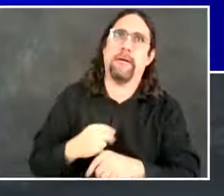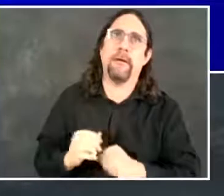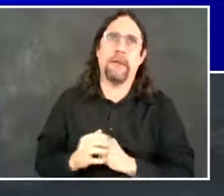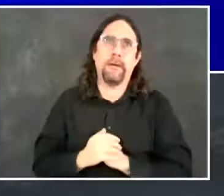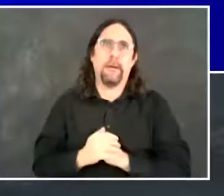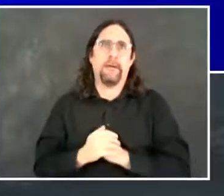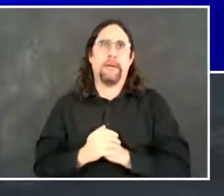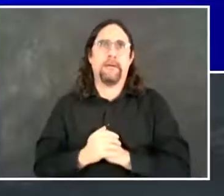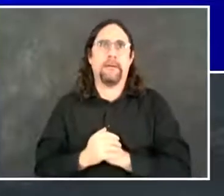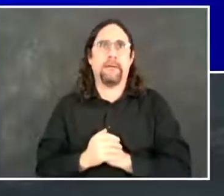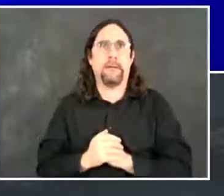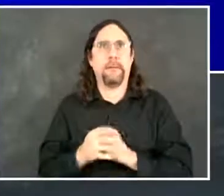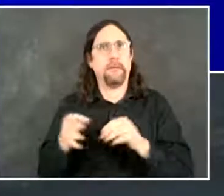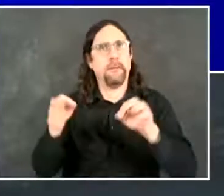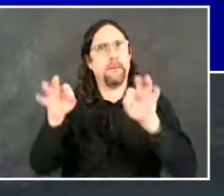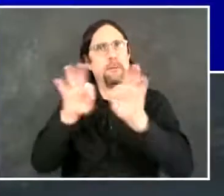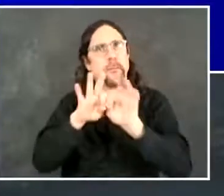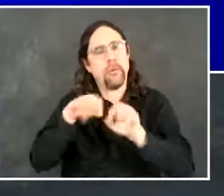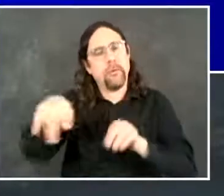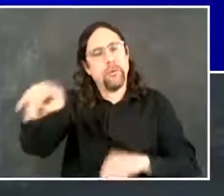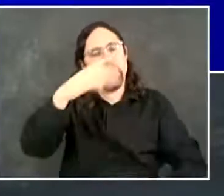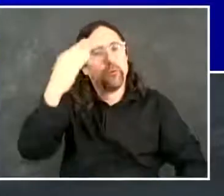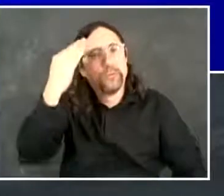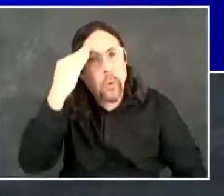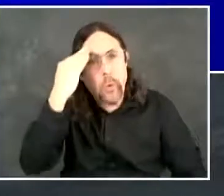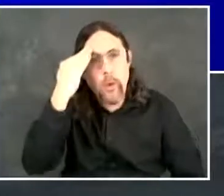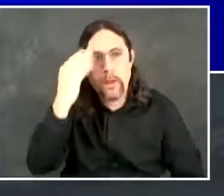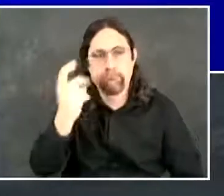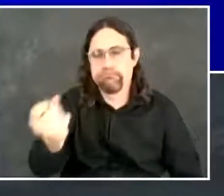So yesterday, New York City,